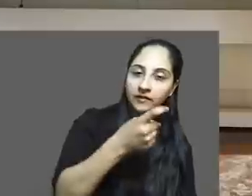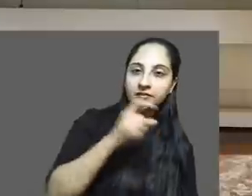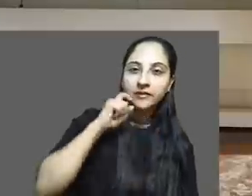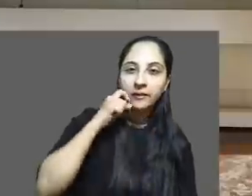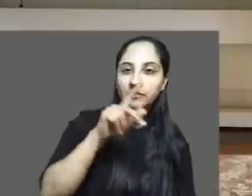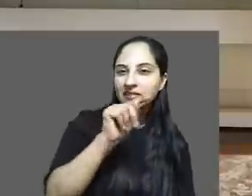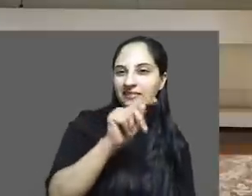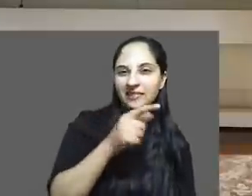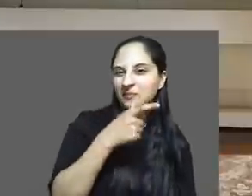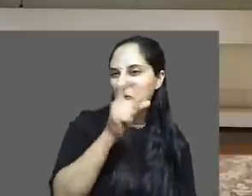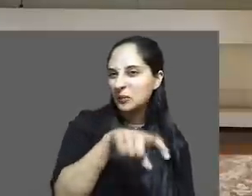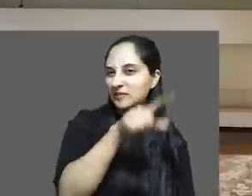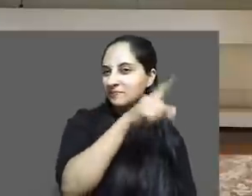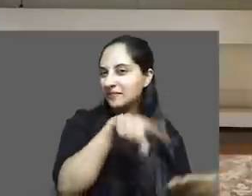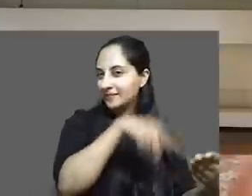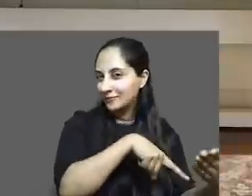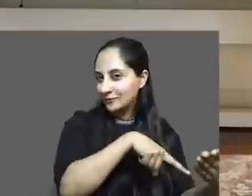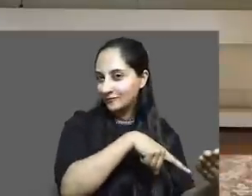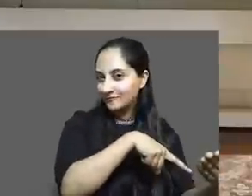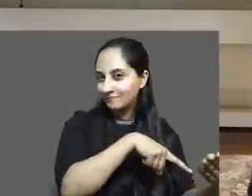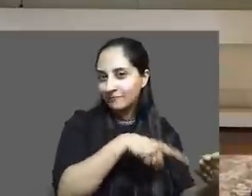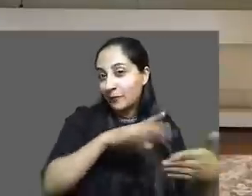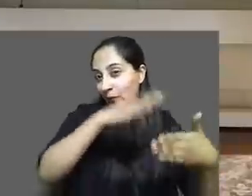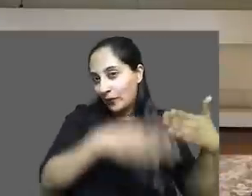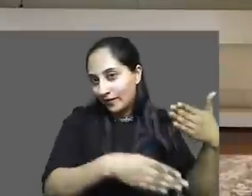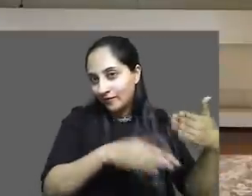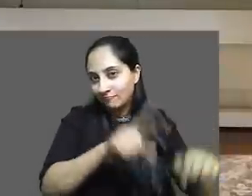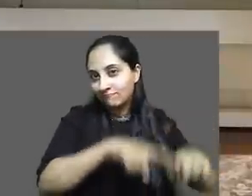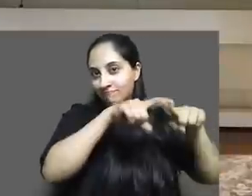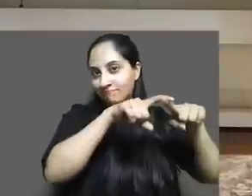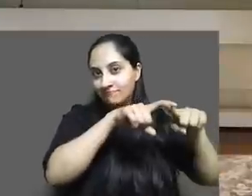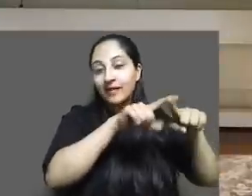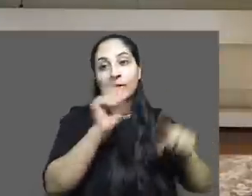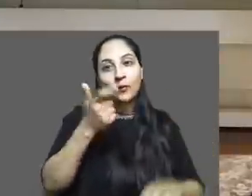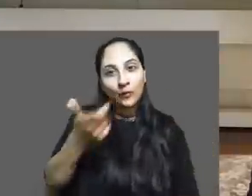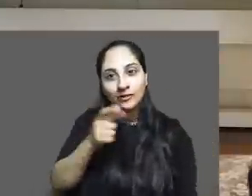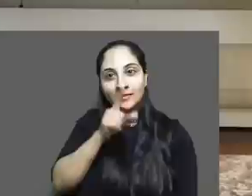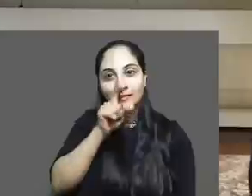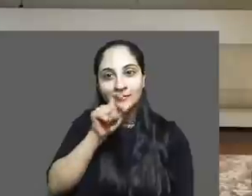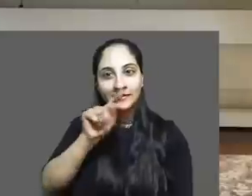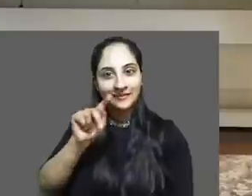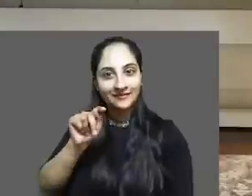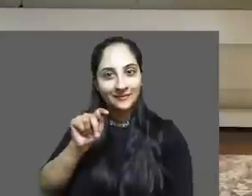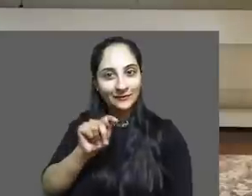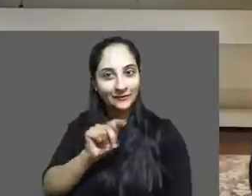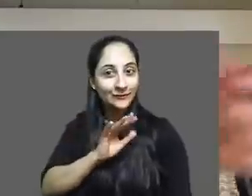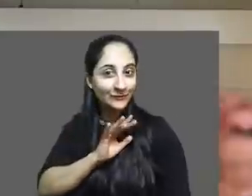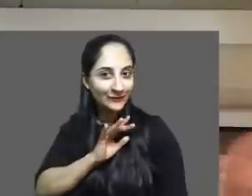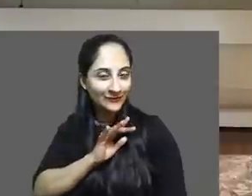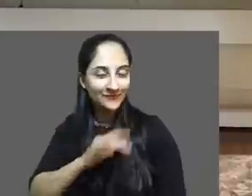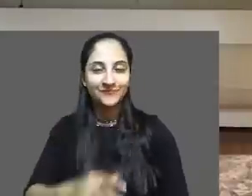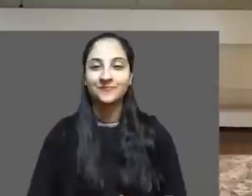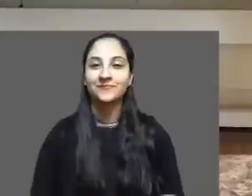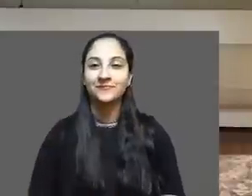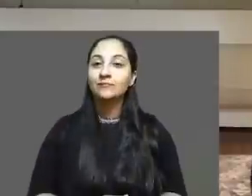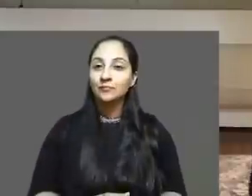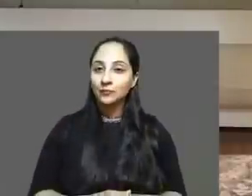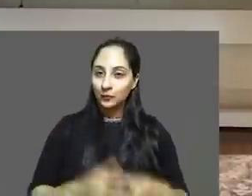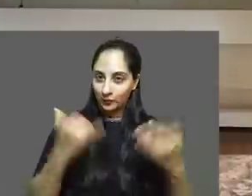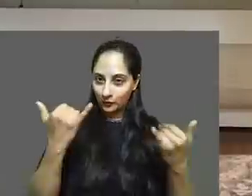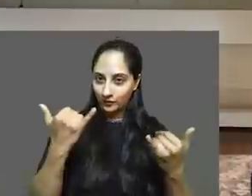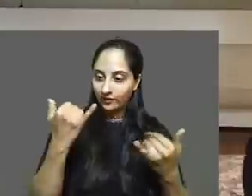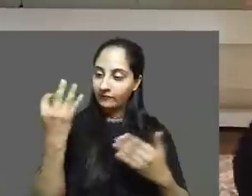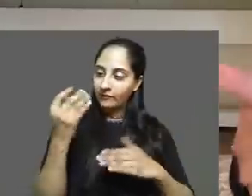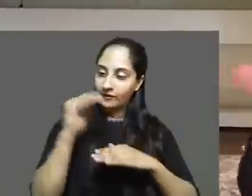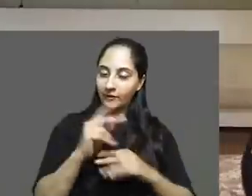on Netflix, on Crave, on Amazon, because we've got the Ismaili TV that has you covered. Speaking of having you covered, you might be thinking, okay, I've got the Friday